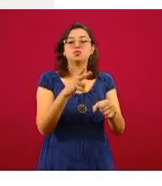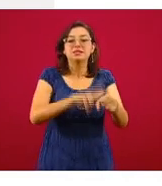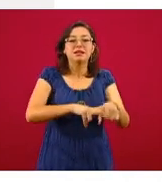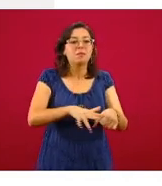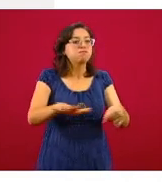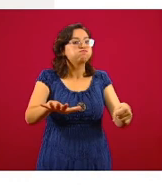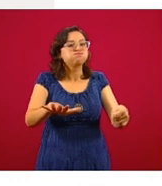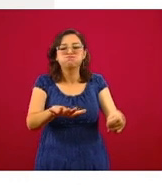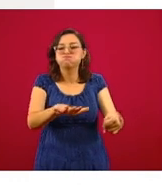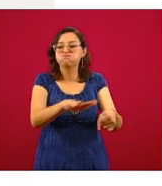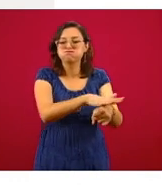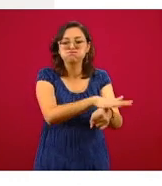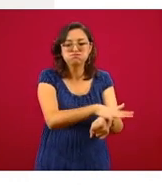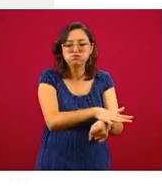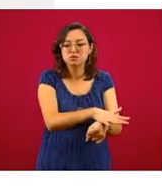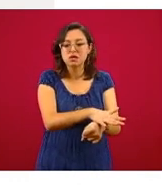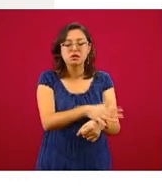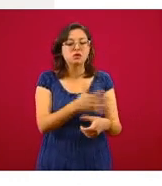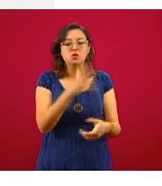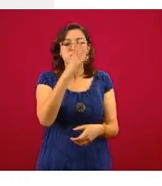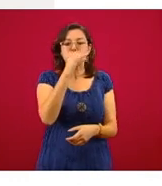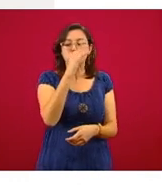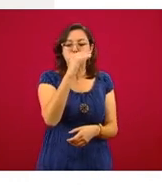at capacity and can't.